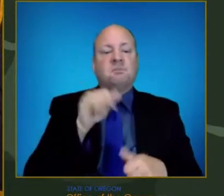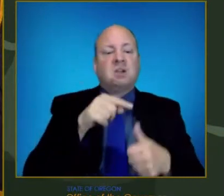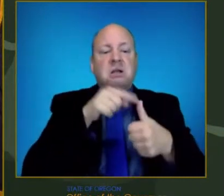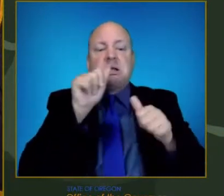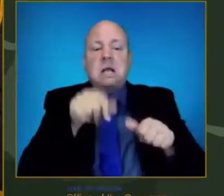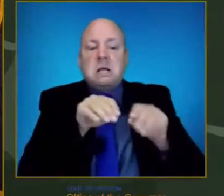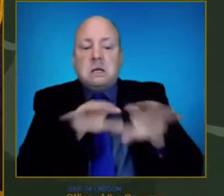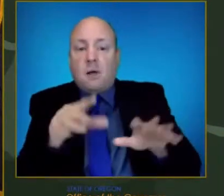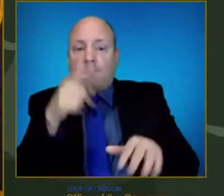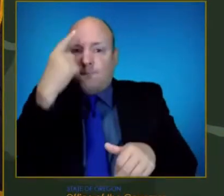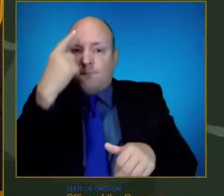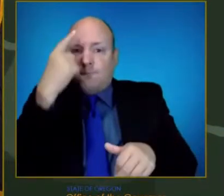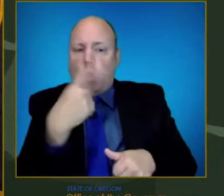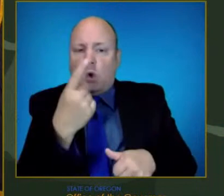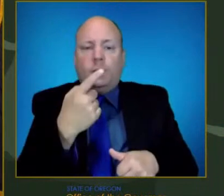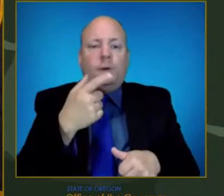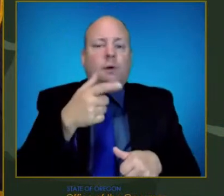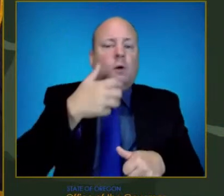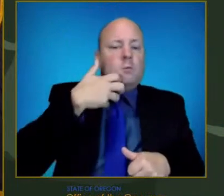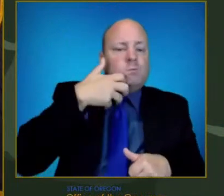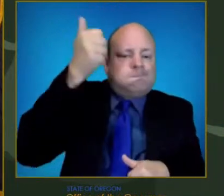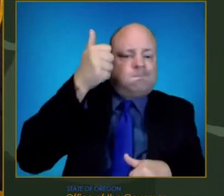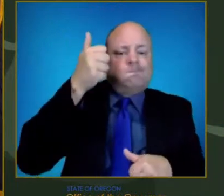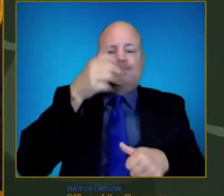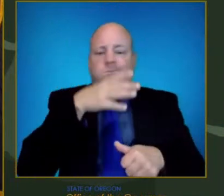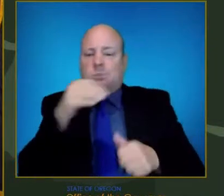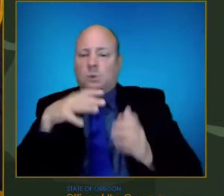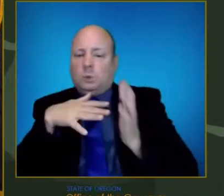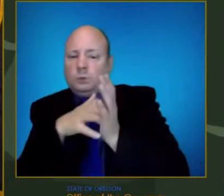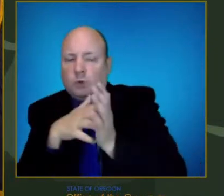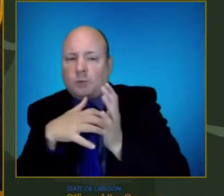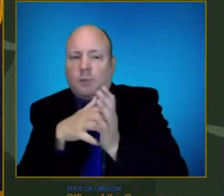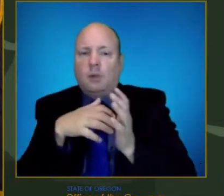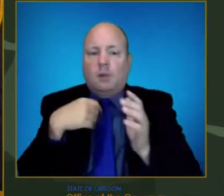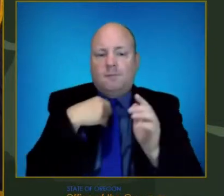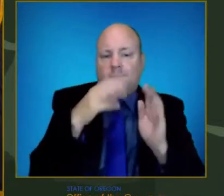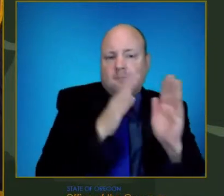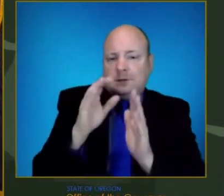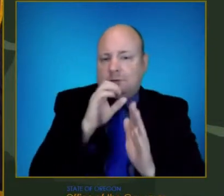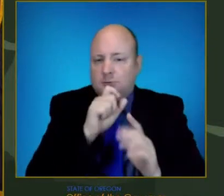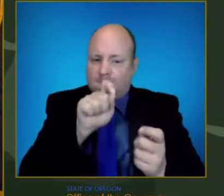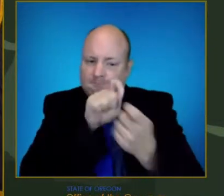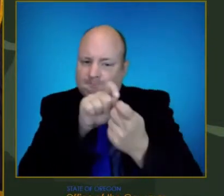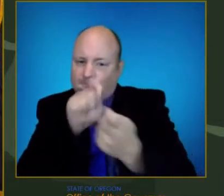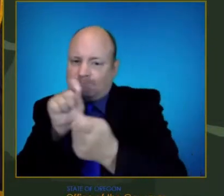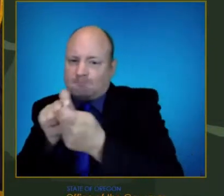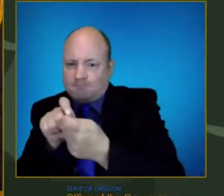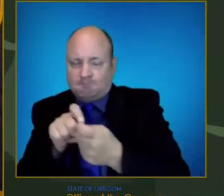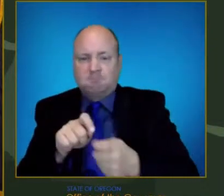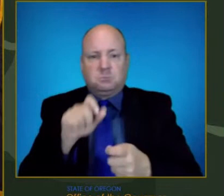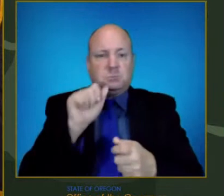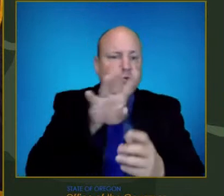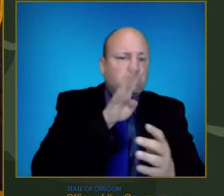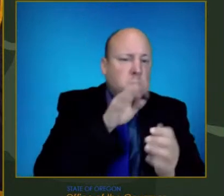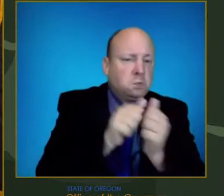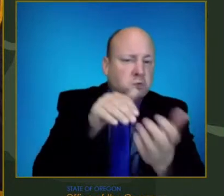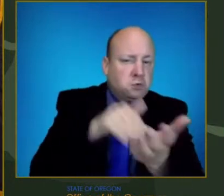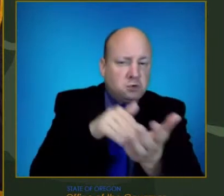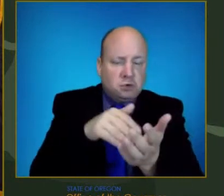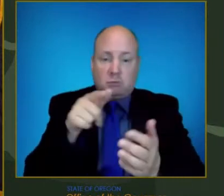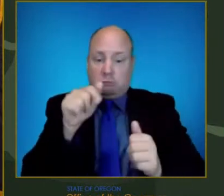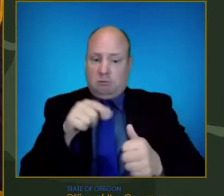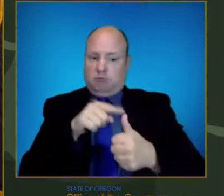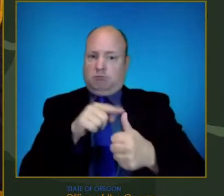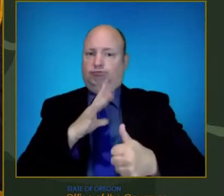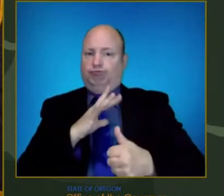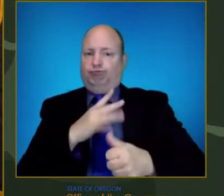COVID-19. Boosters offer an extra layer of protection, and that is really important for individuals at higher risk of